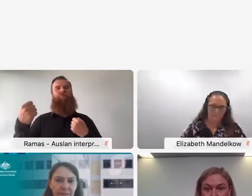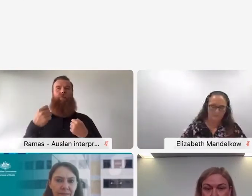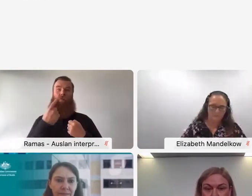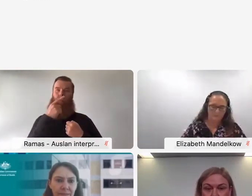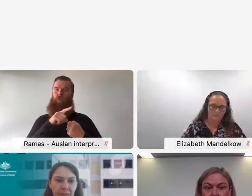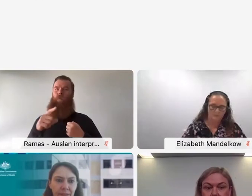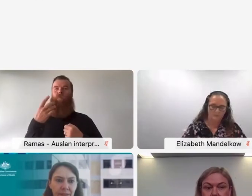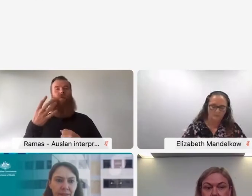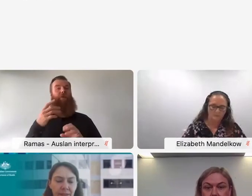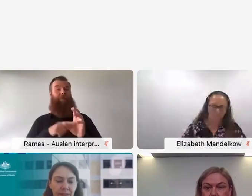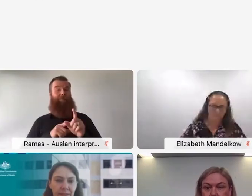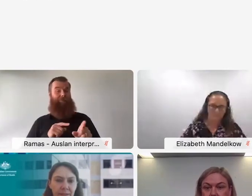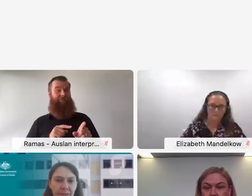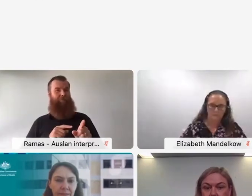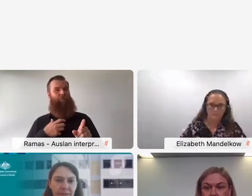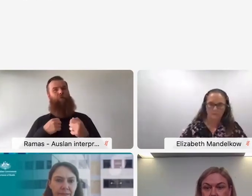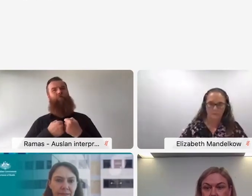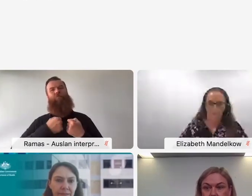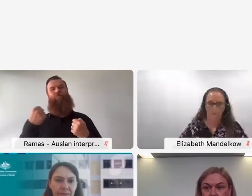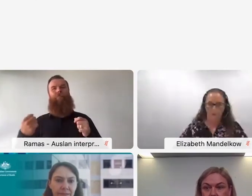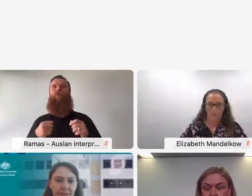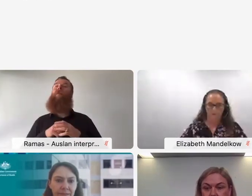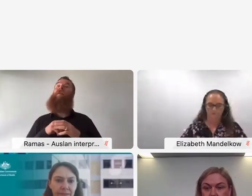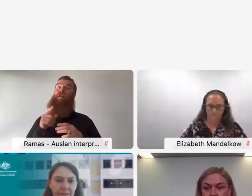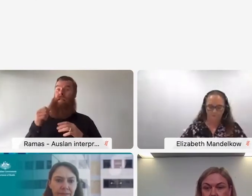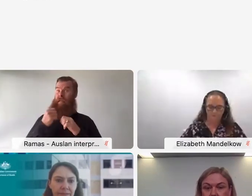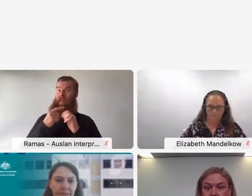fact, maybe Alison and Gavin, correct me, we may not actually be able to bring